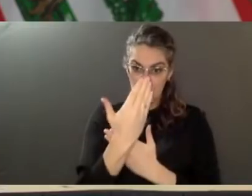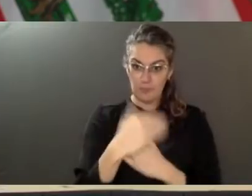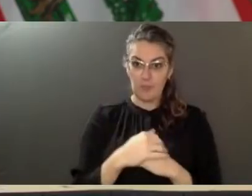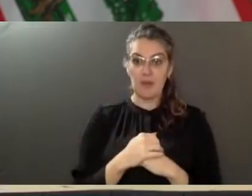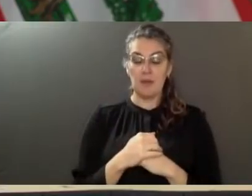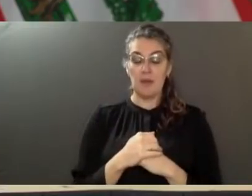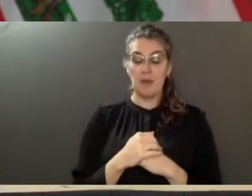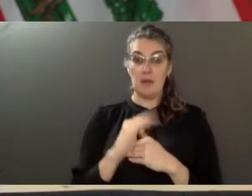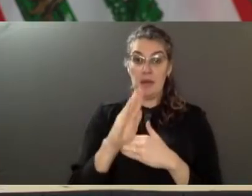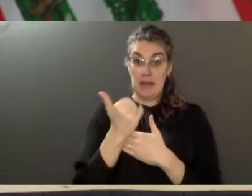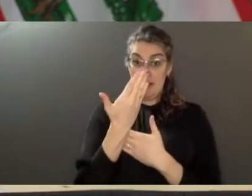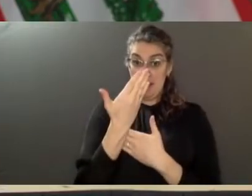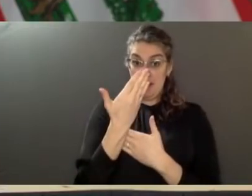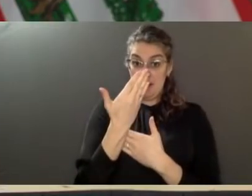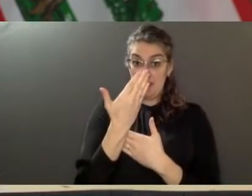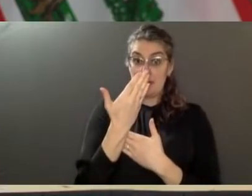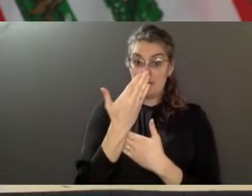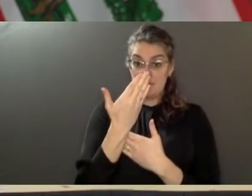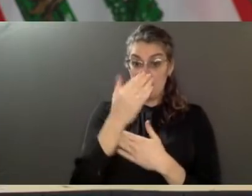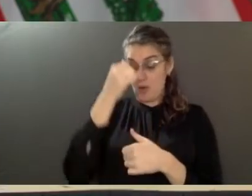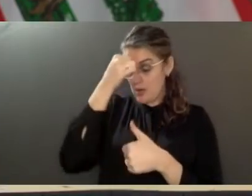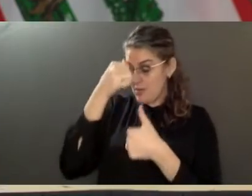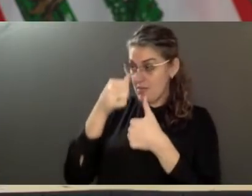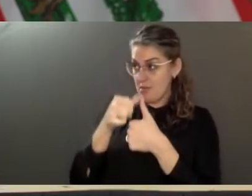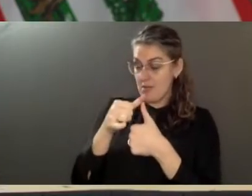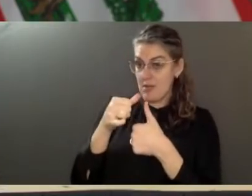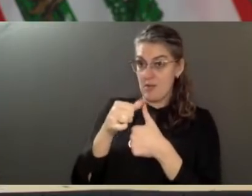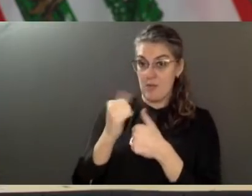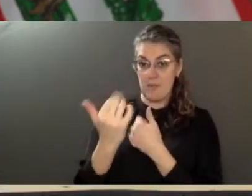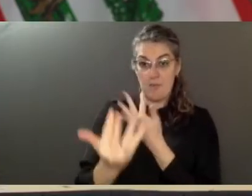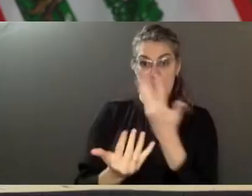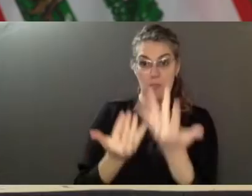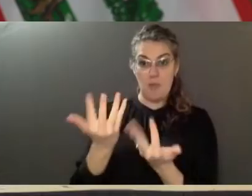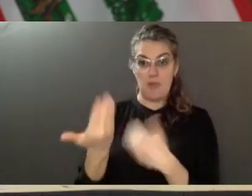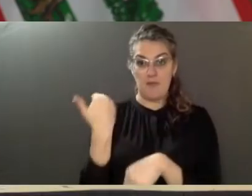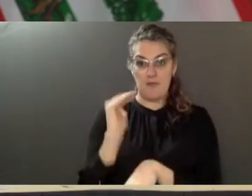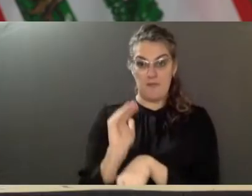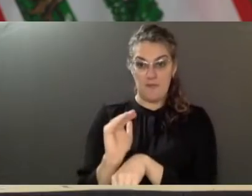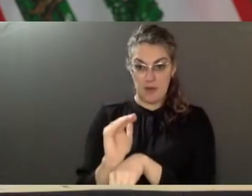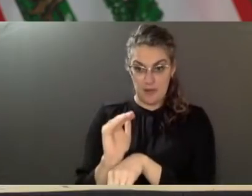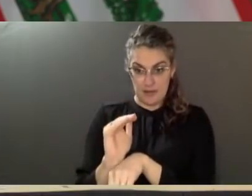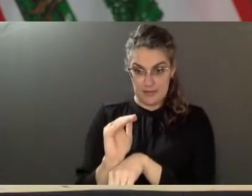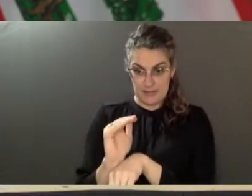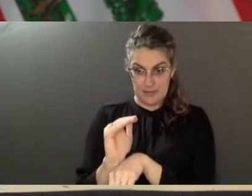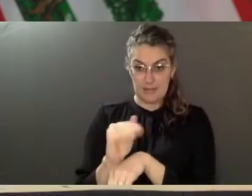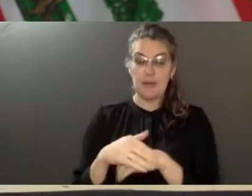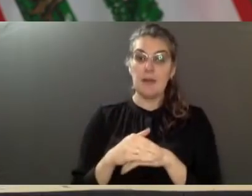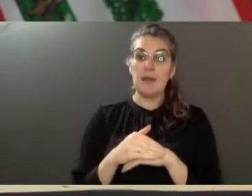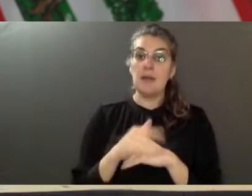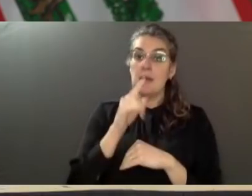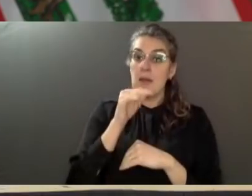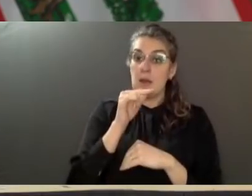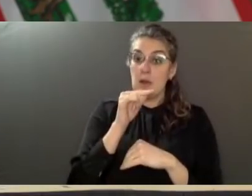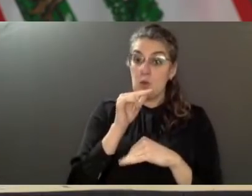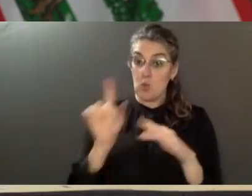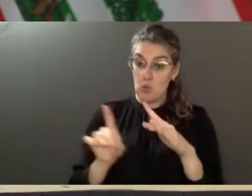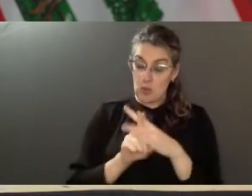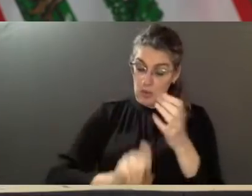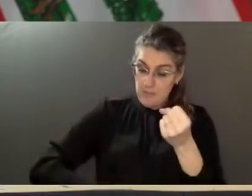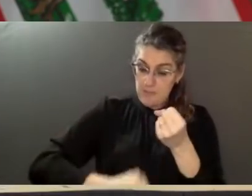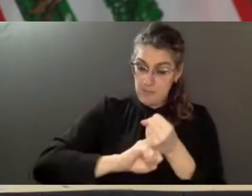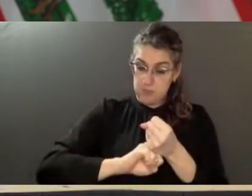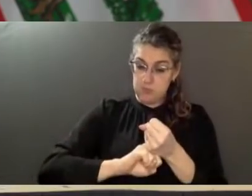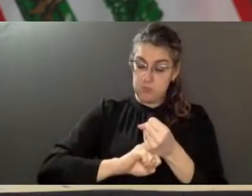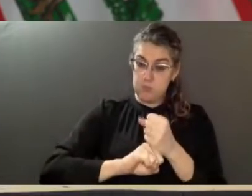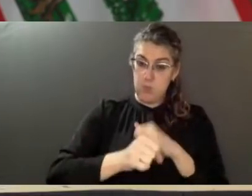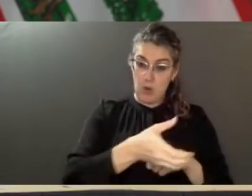and families of Cheynou and Wellington, and offer our thanks to those first responders and volunteers who've